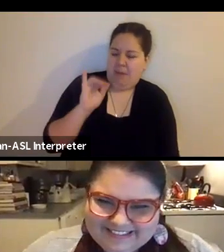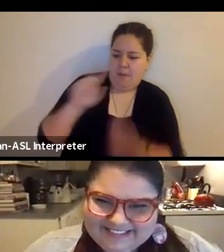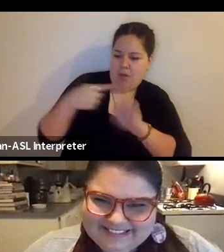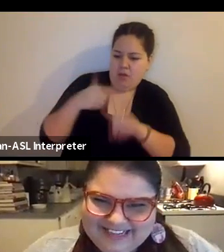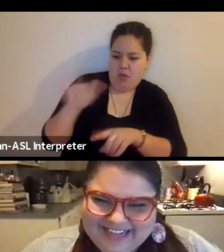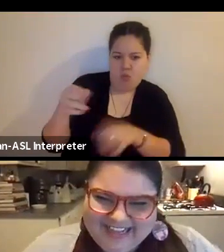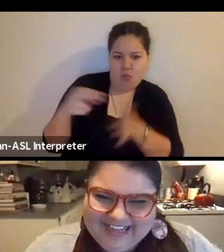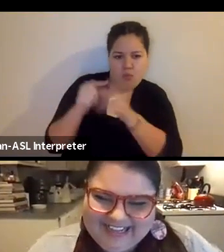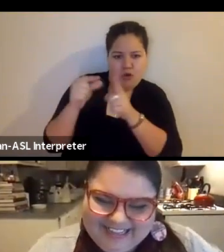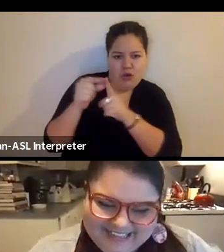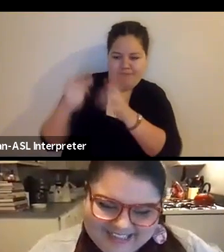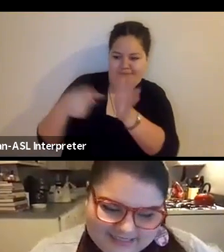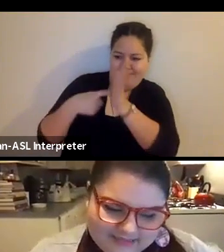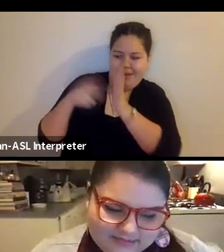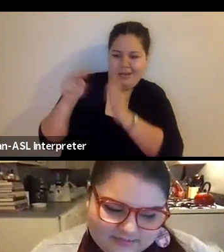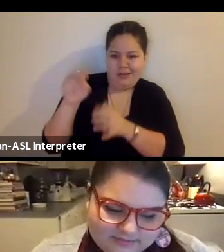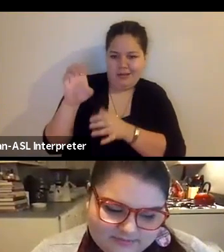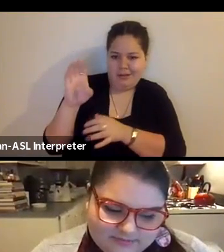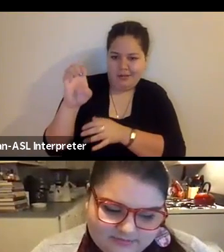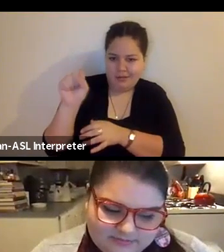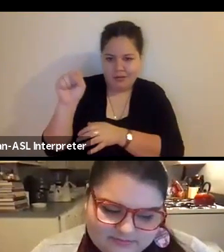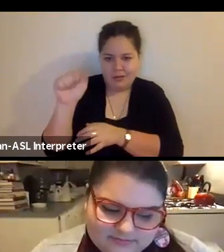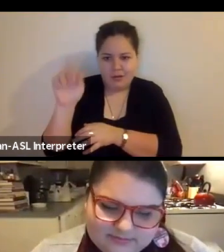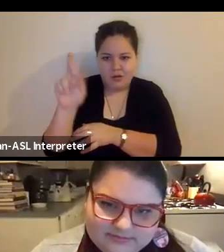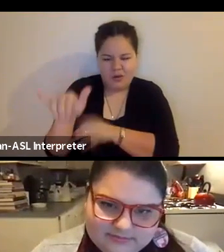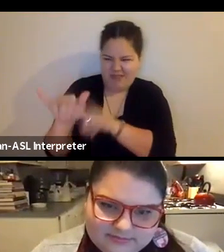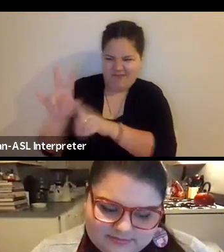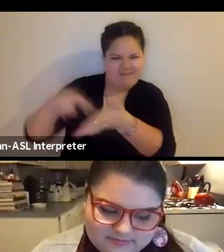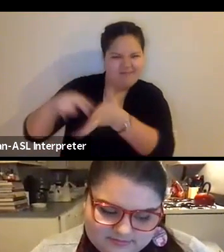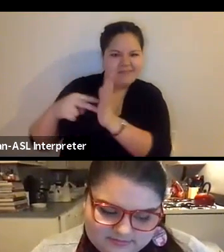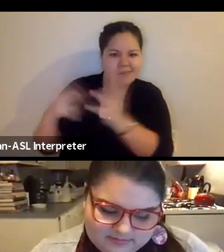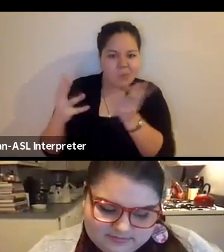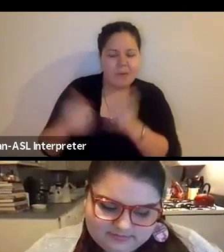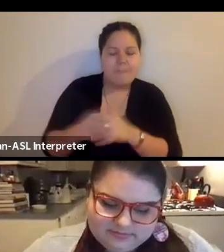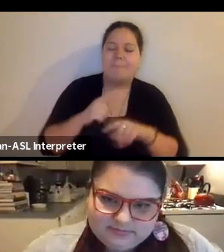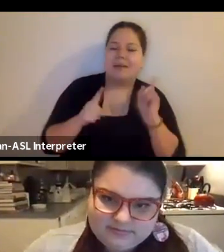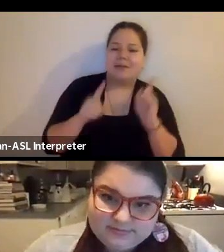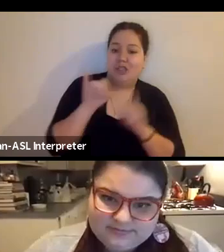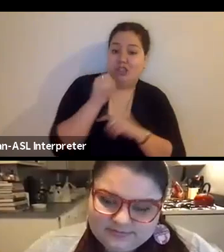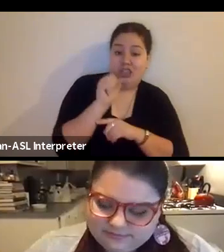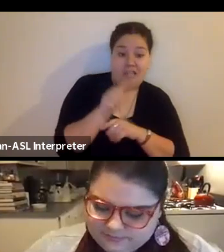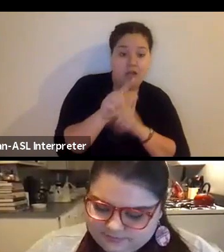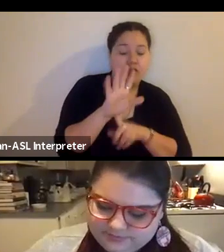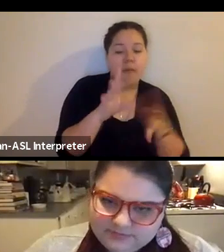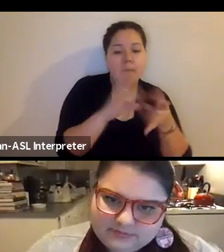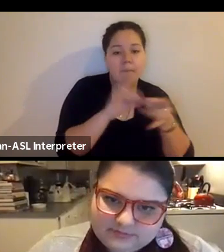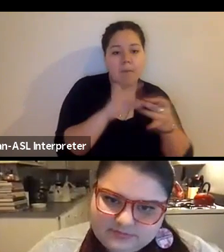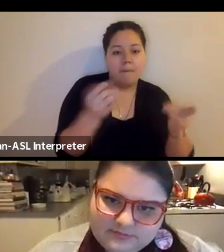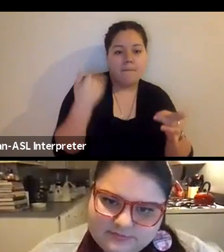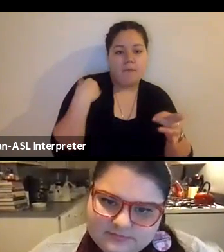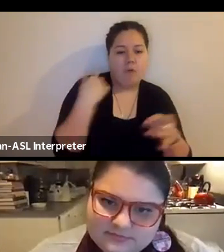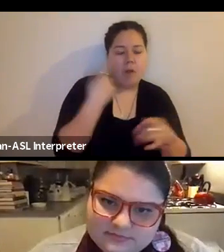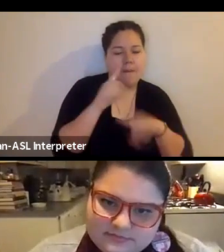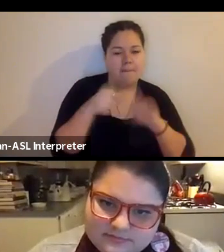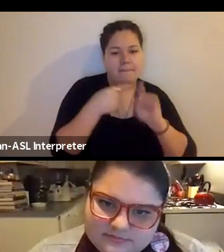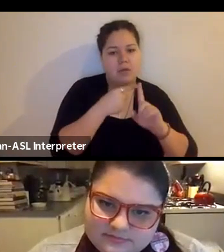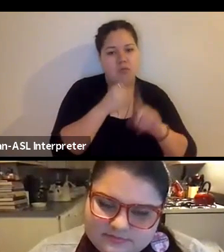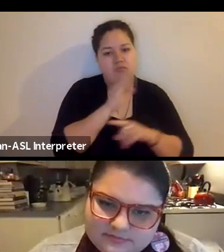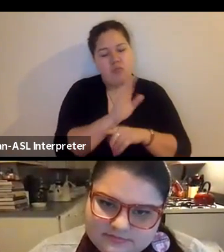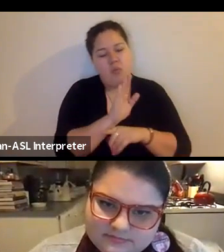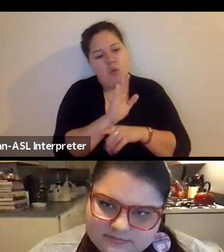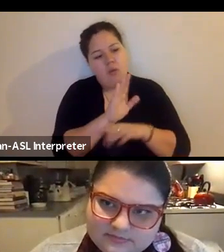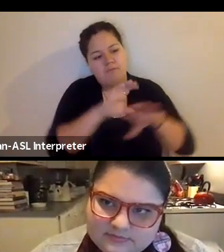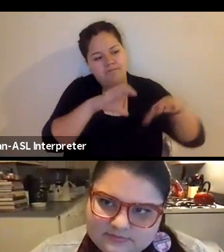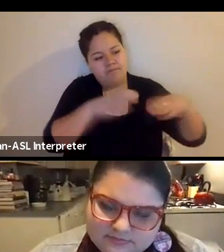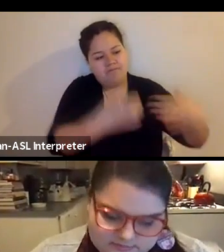mean? But I mean, Jill was speaking about the Haudenosaunee, and